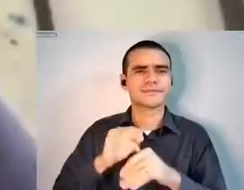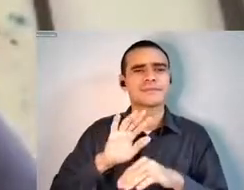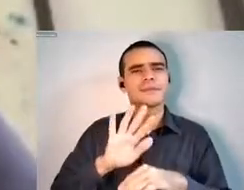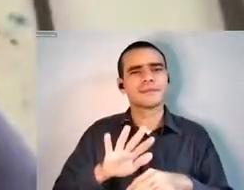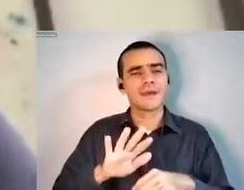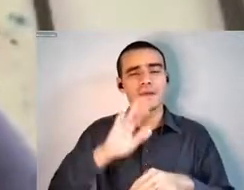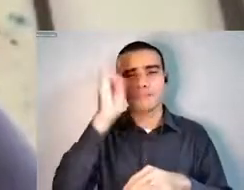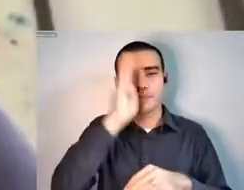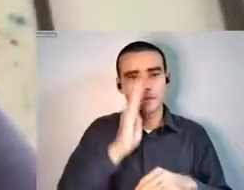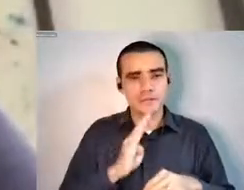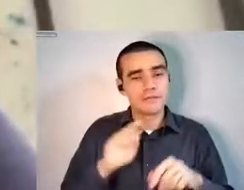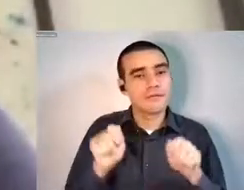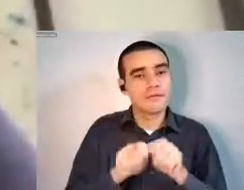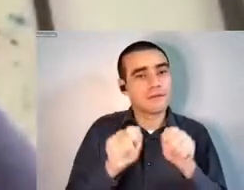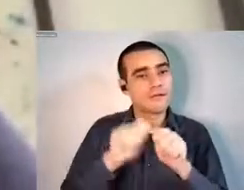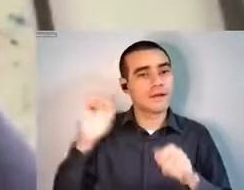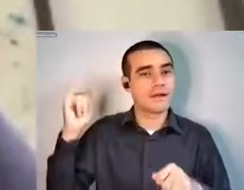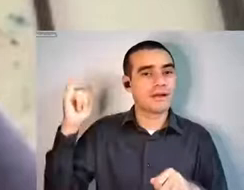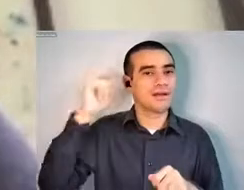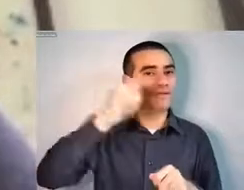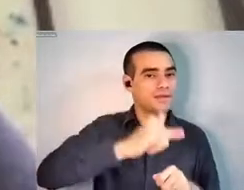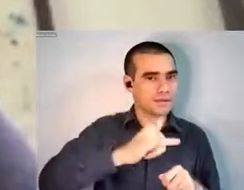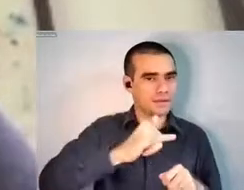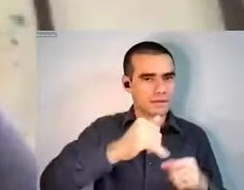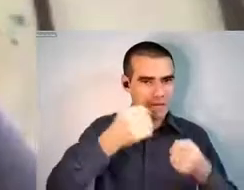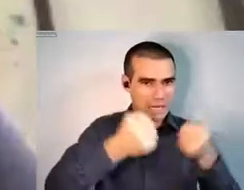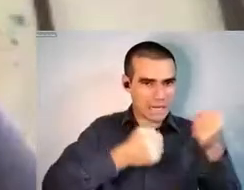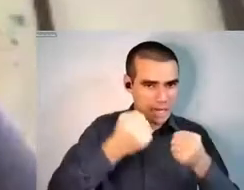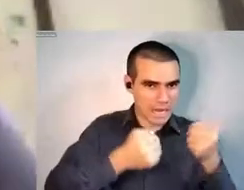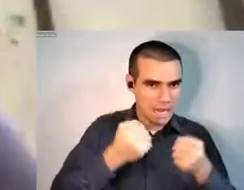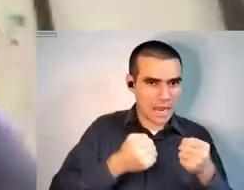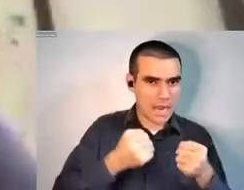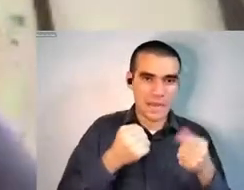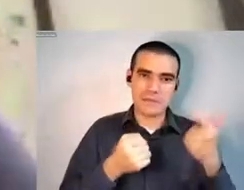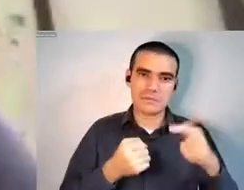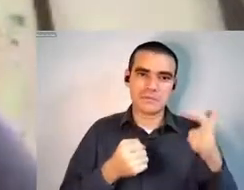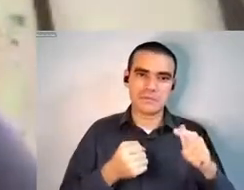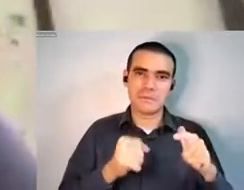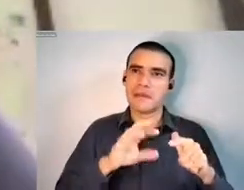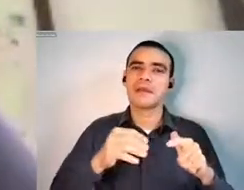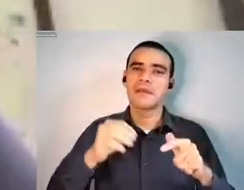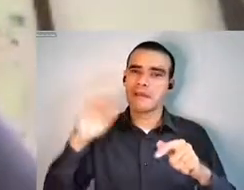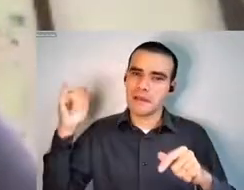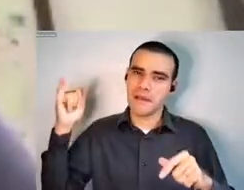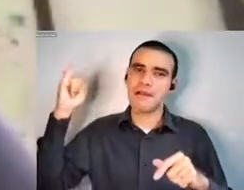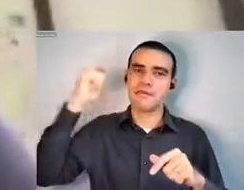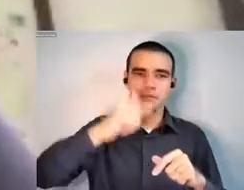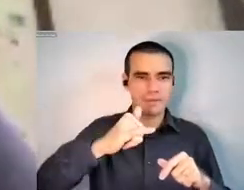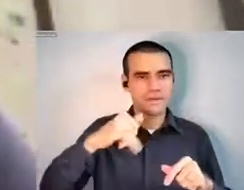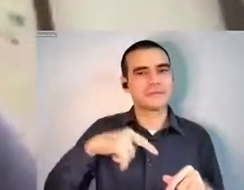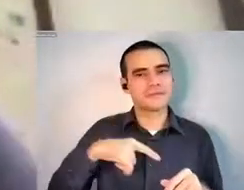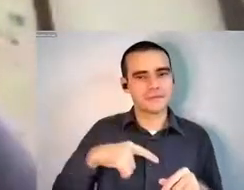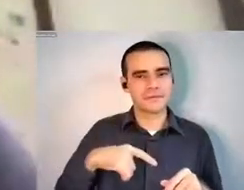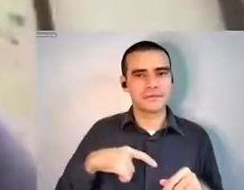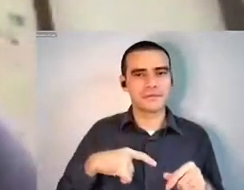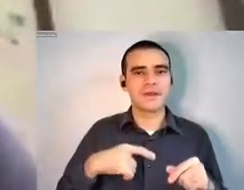of course. But at the same time, we produce airplanes. We don't produce automobiles, but we produce airplanes. Where does that